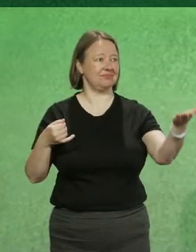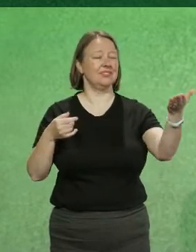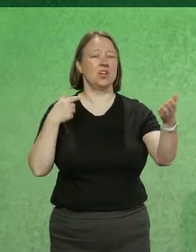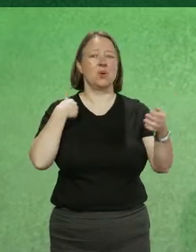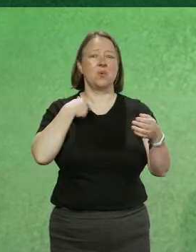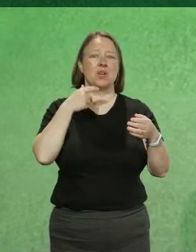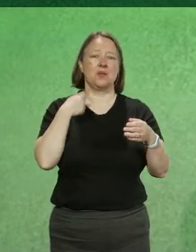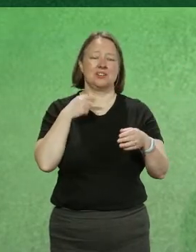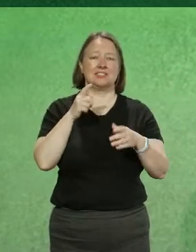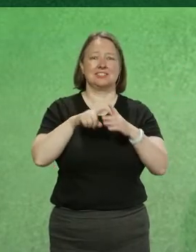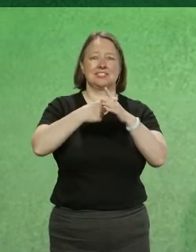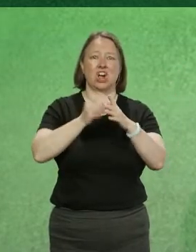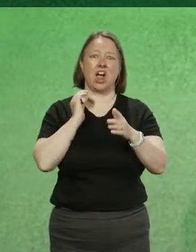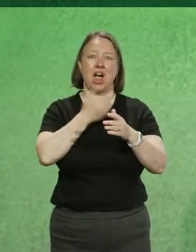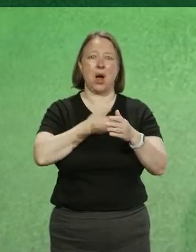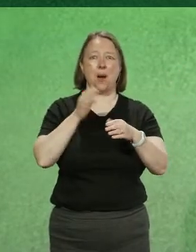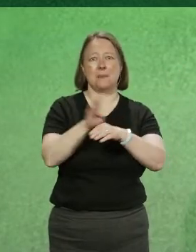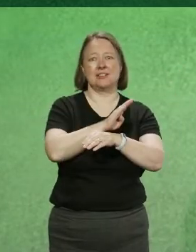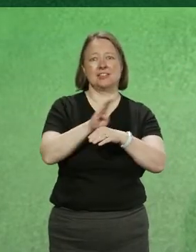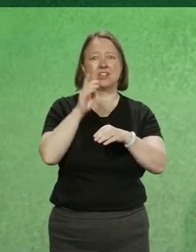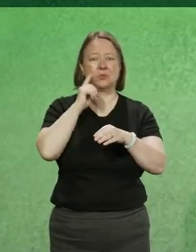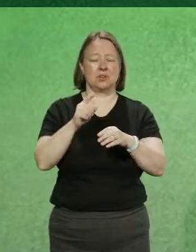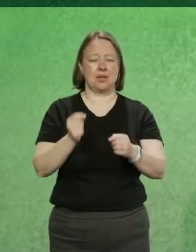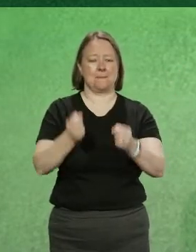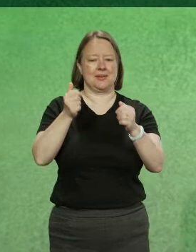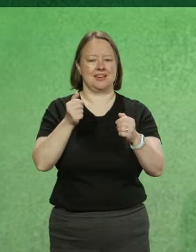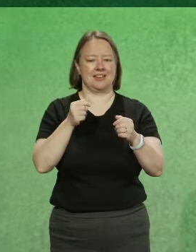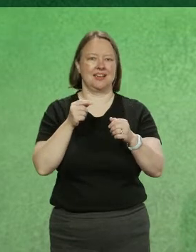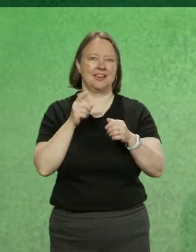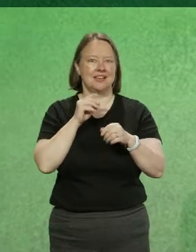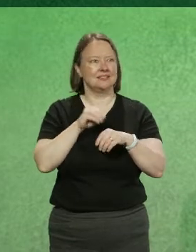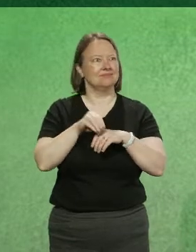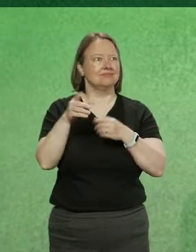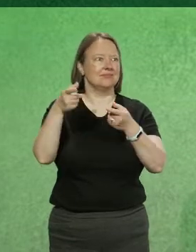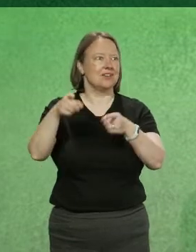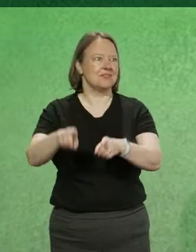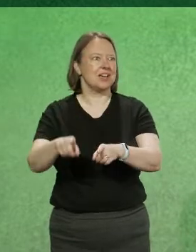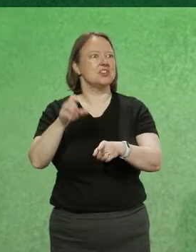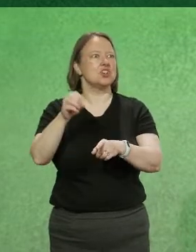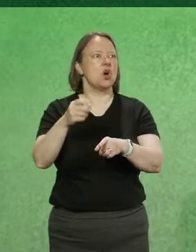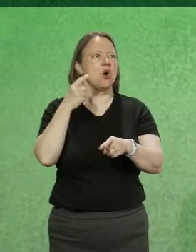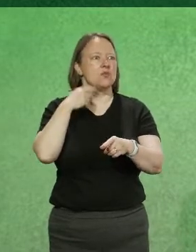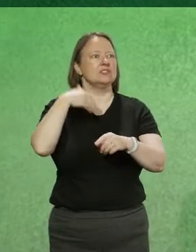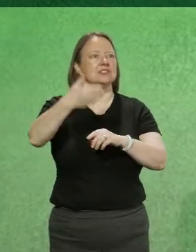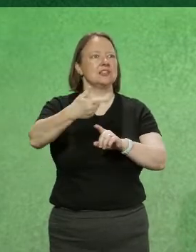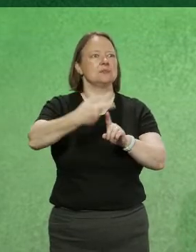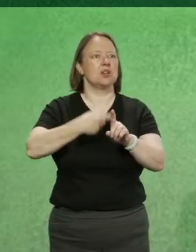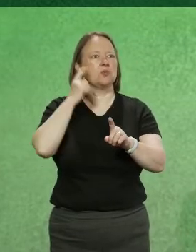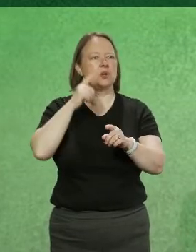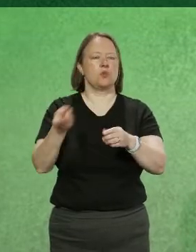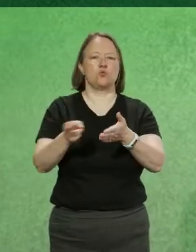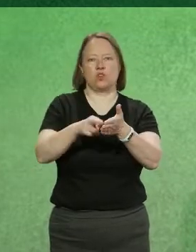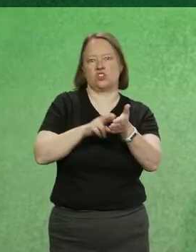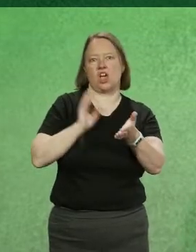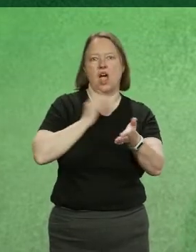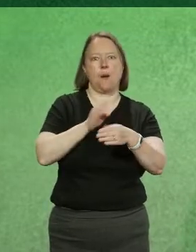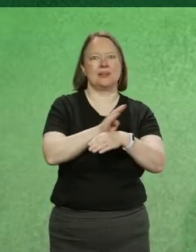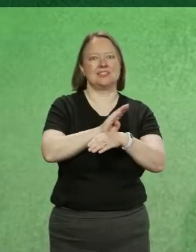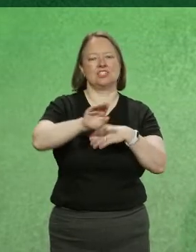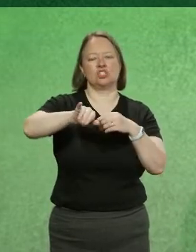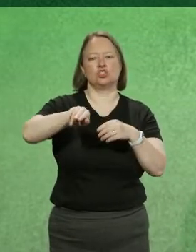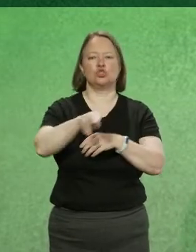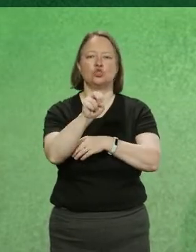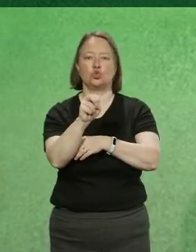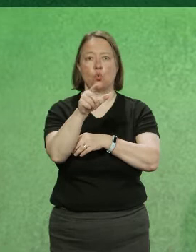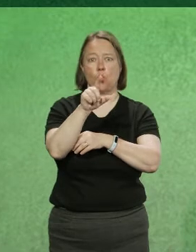our business with immediate effect. So hopefully next month, we will be registering our business, that is in June 2021.